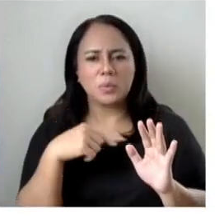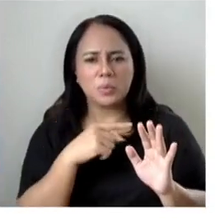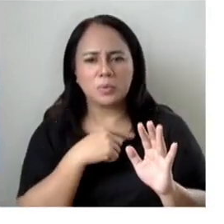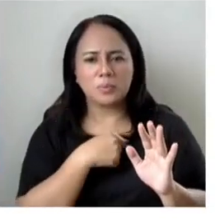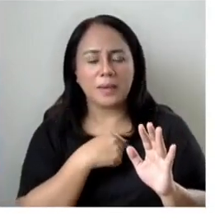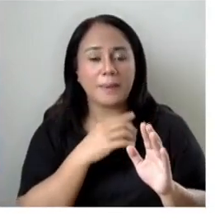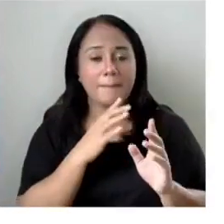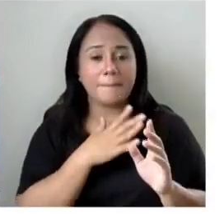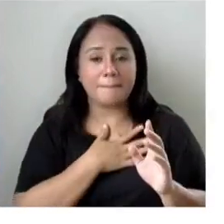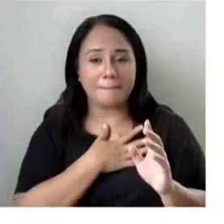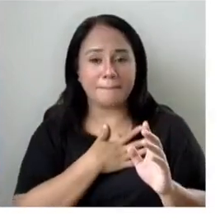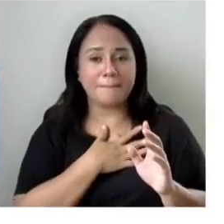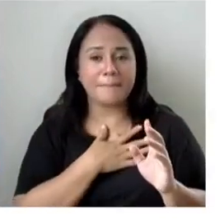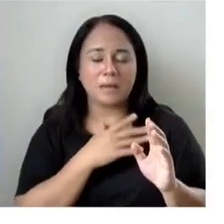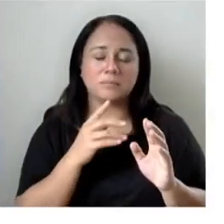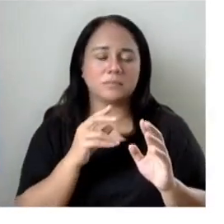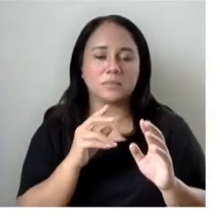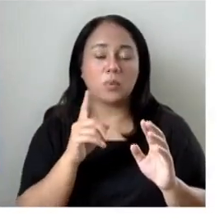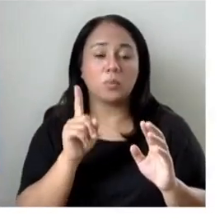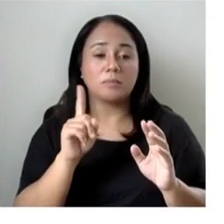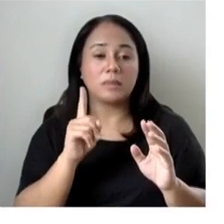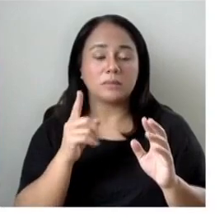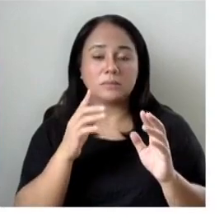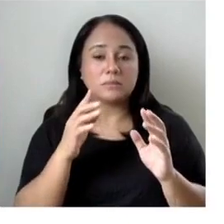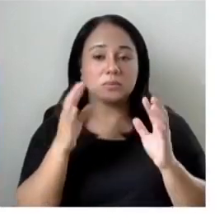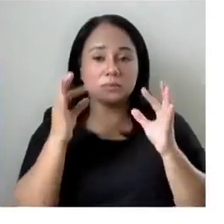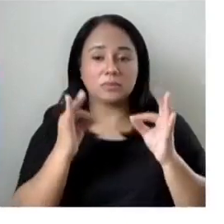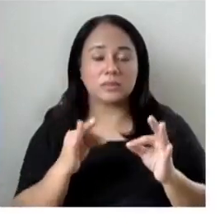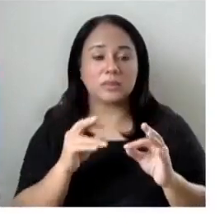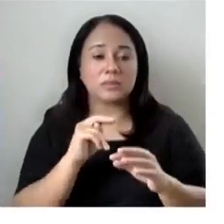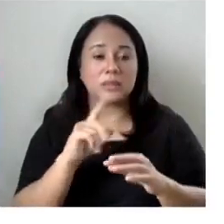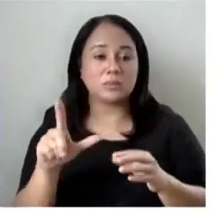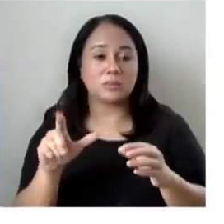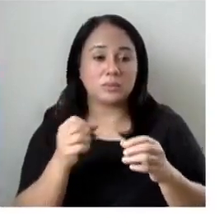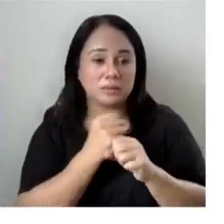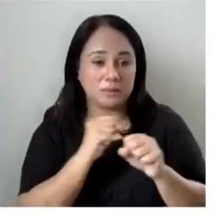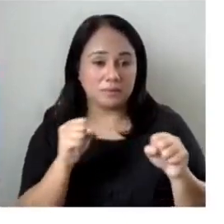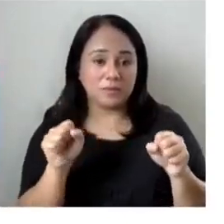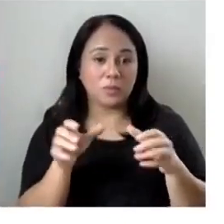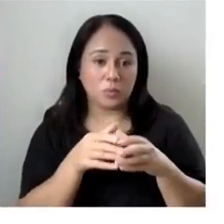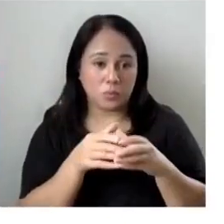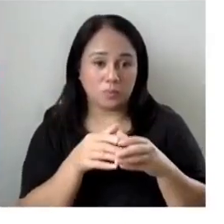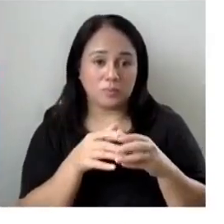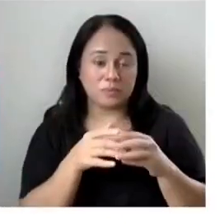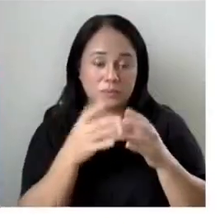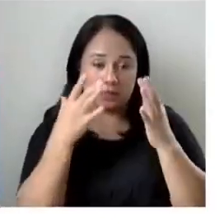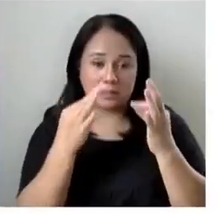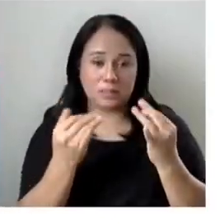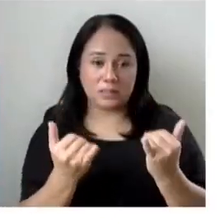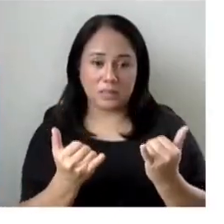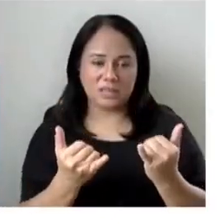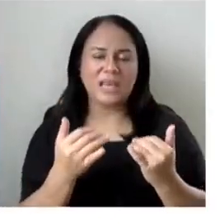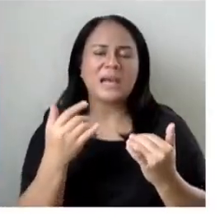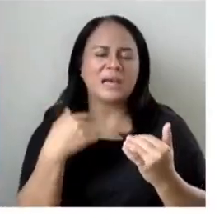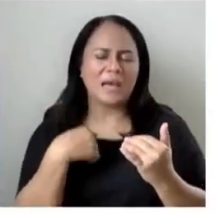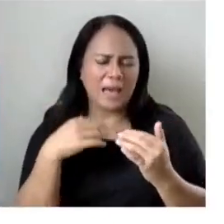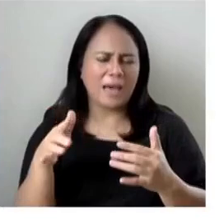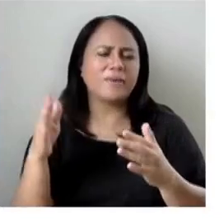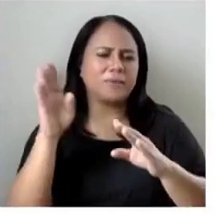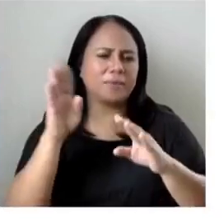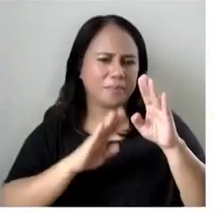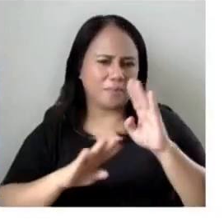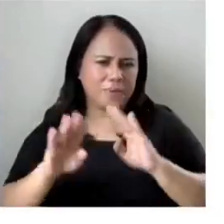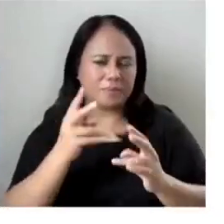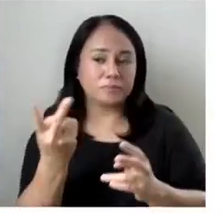position, the position of the National Security Council at this time is that given the heightened tensions between our two